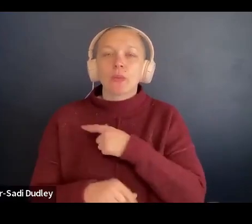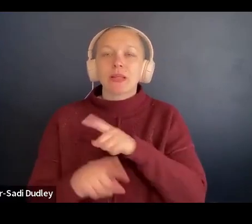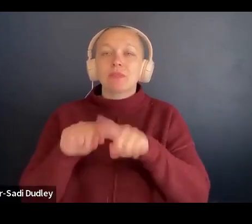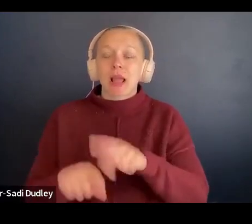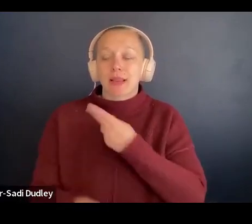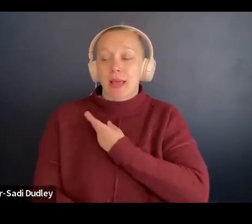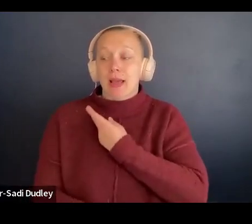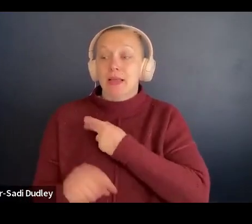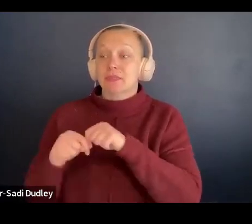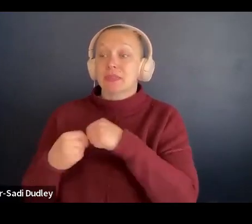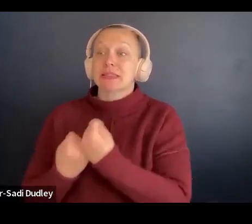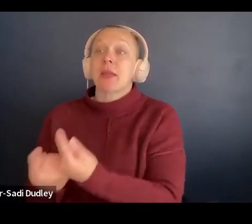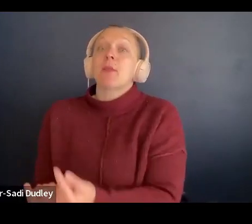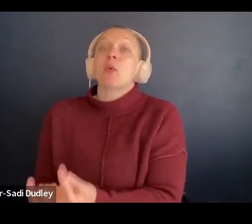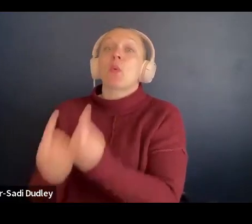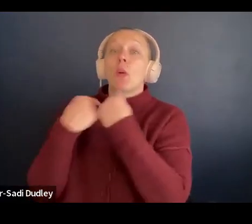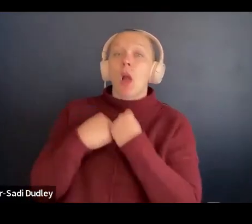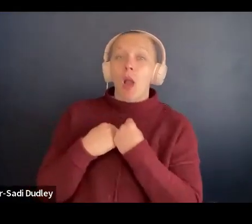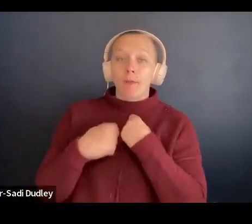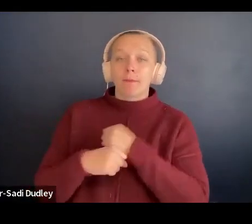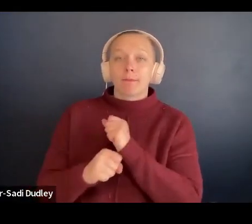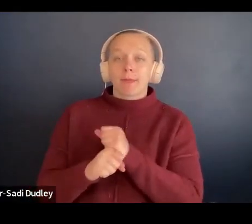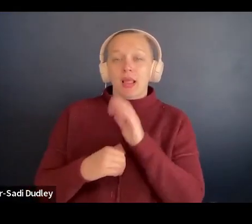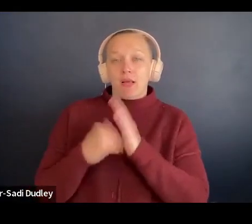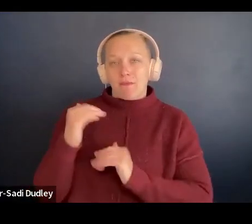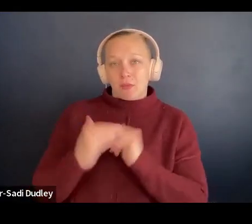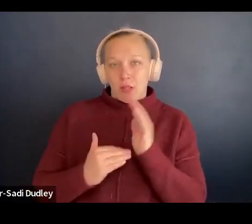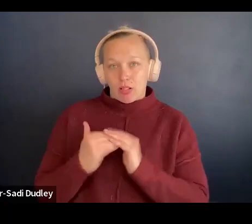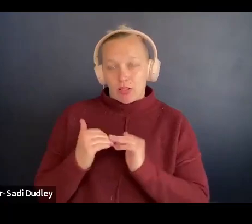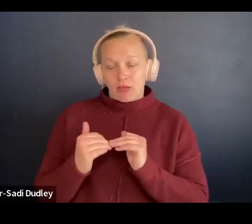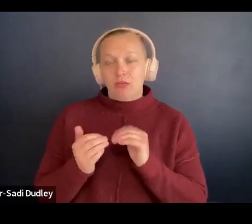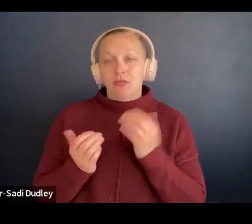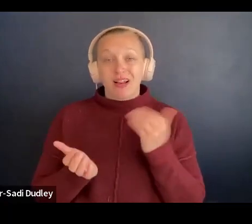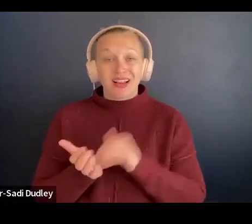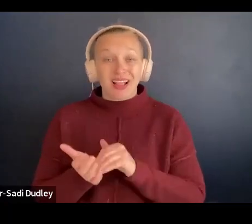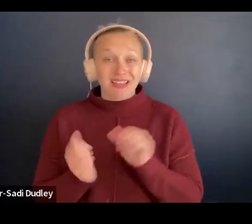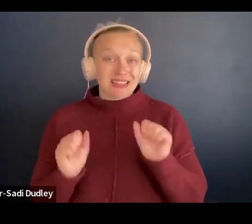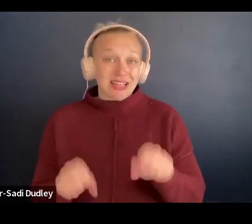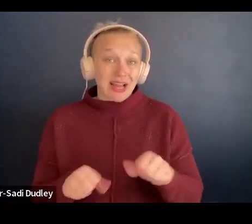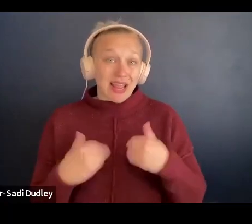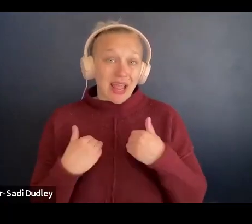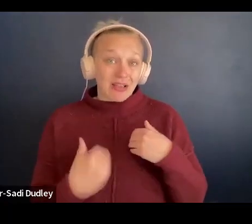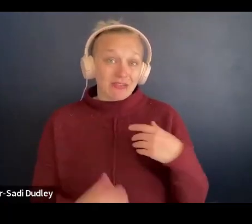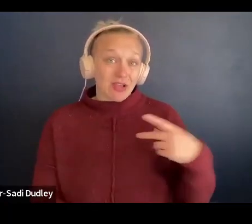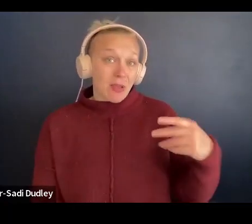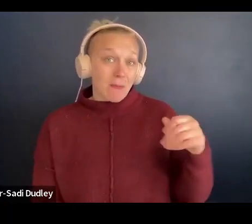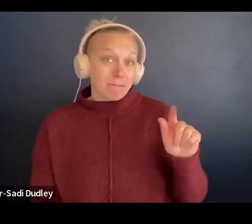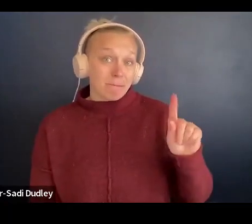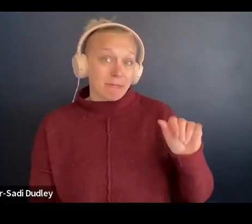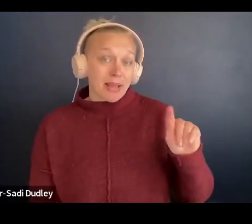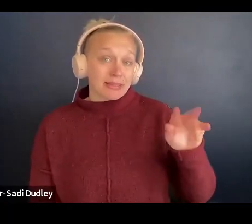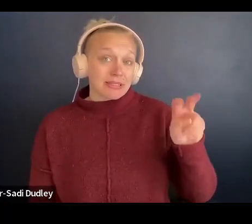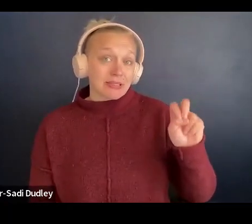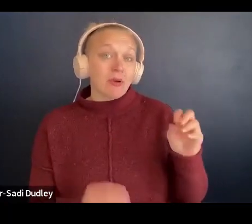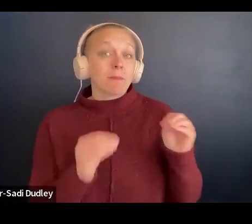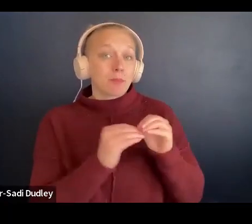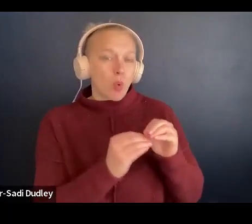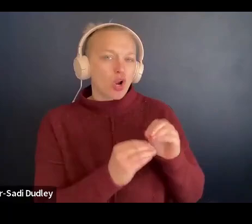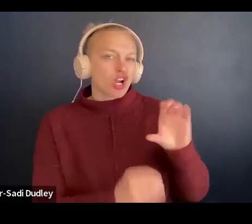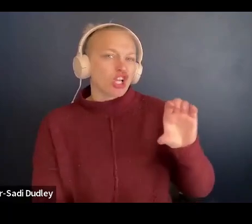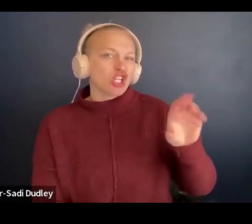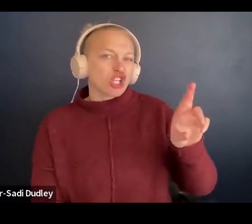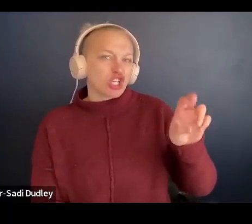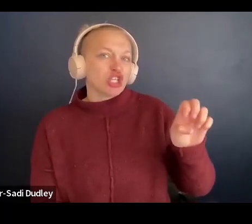hospice team to make us comfortable. So again, you can get curative treatments on palliative care, whereas with hospice, those